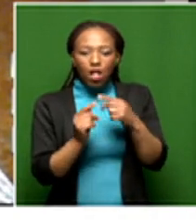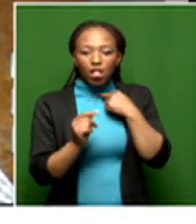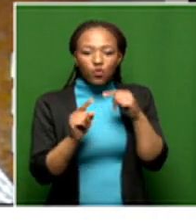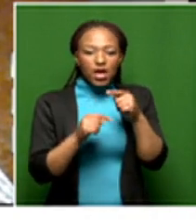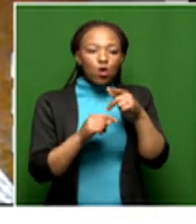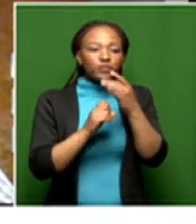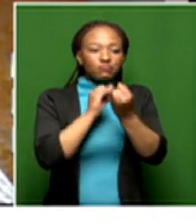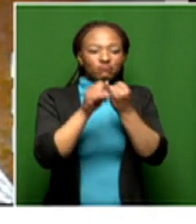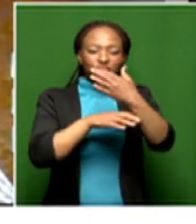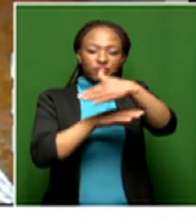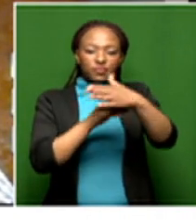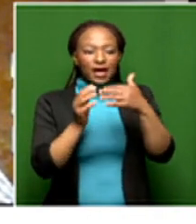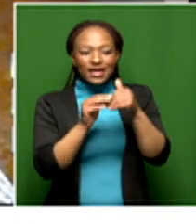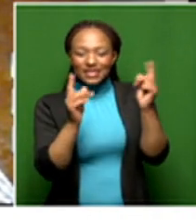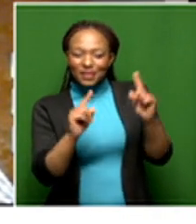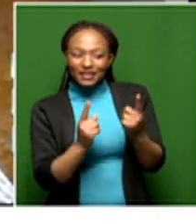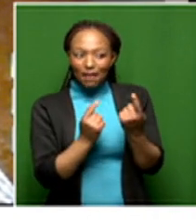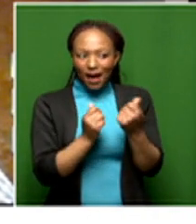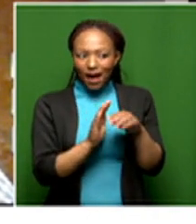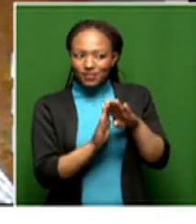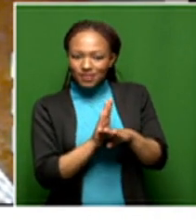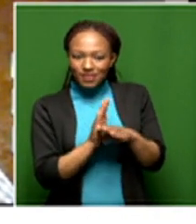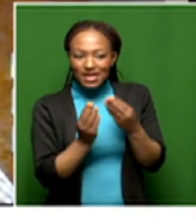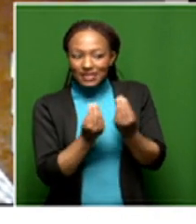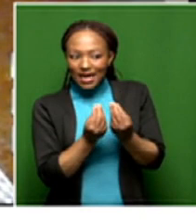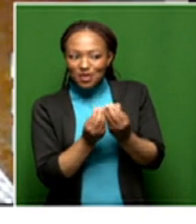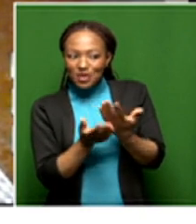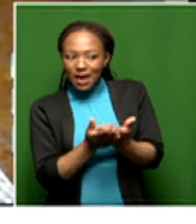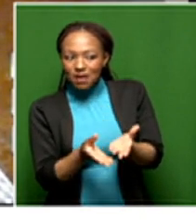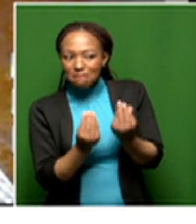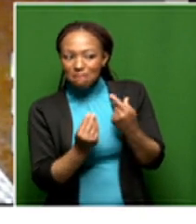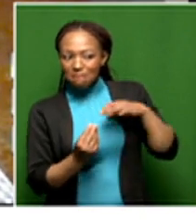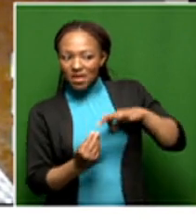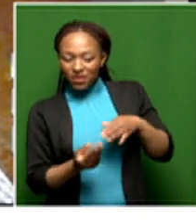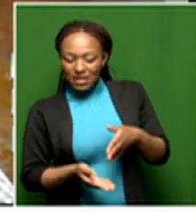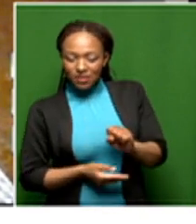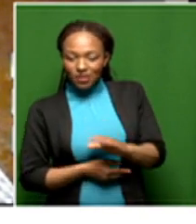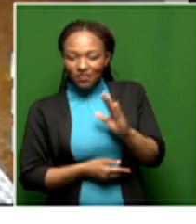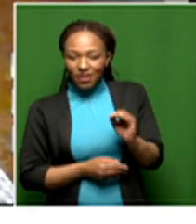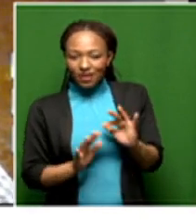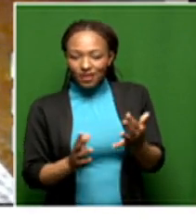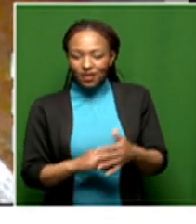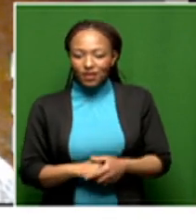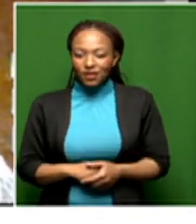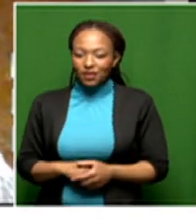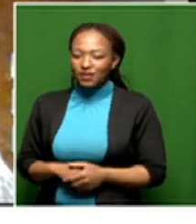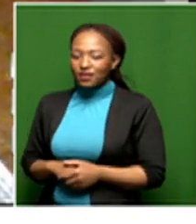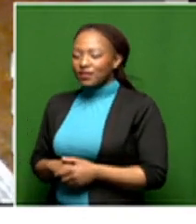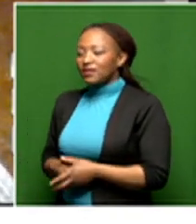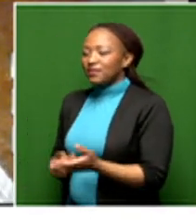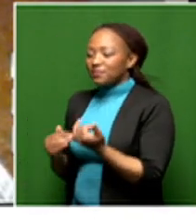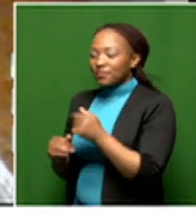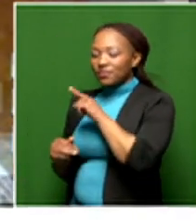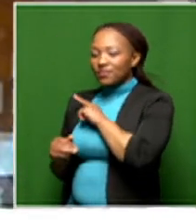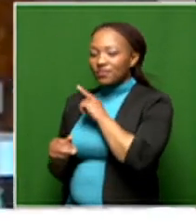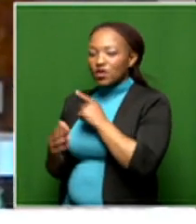country? Anything special, price-wise, anything that we can take up right now as South Africans? Absolutely. We've seen